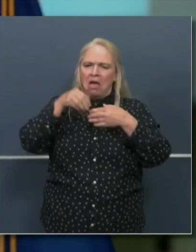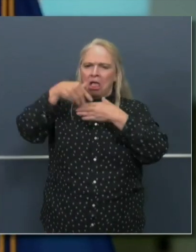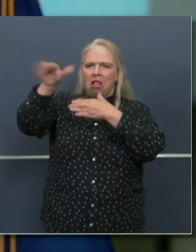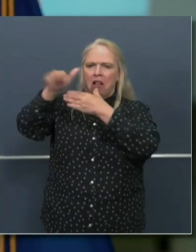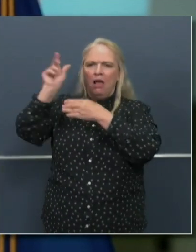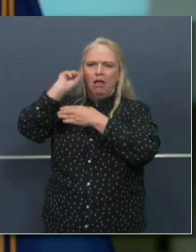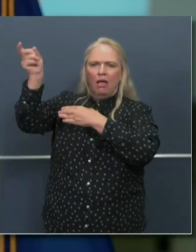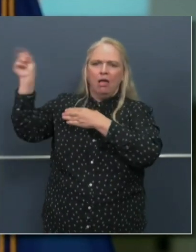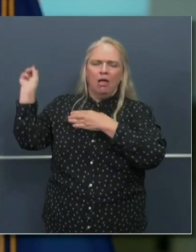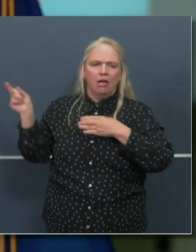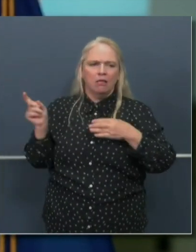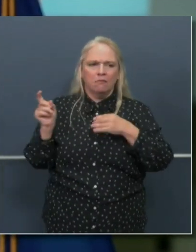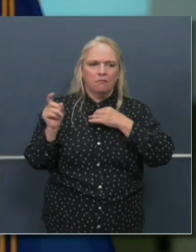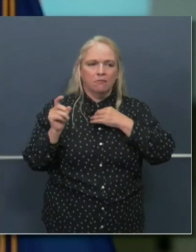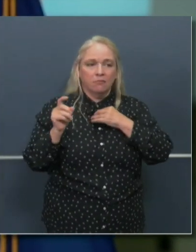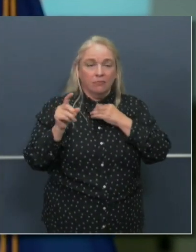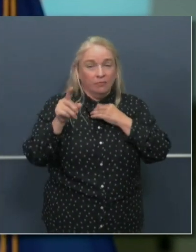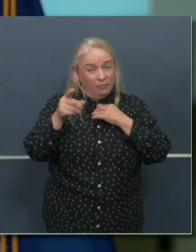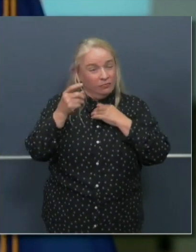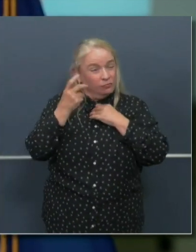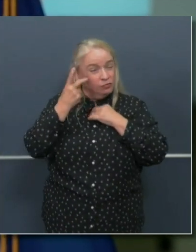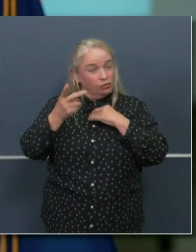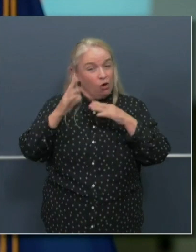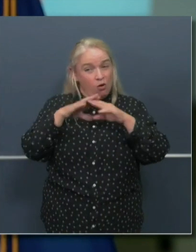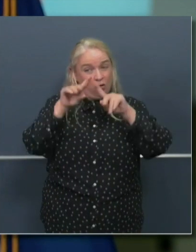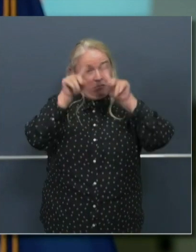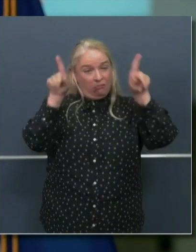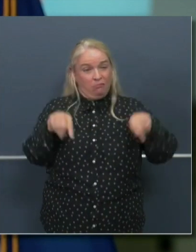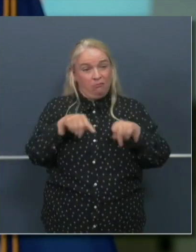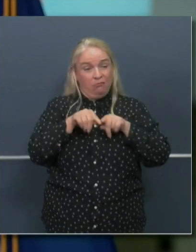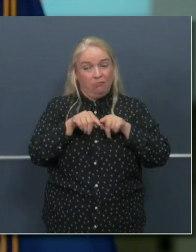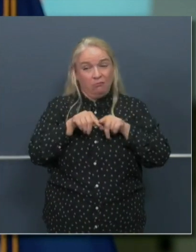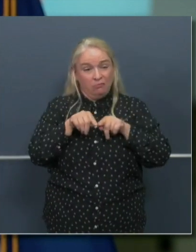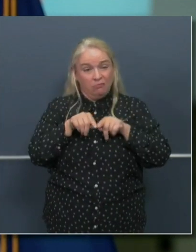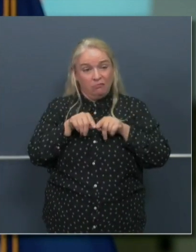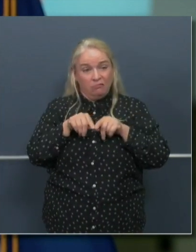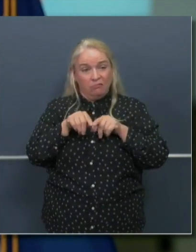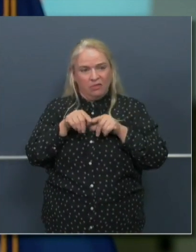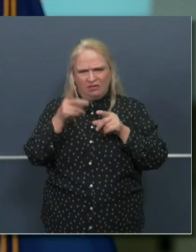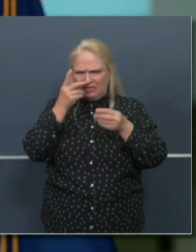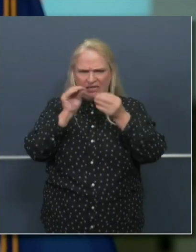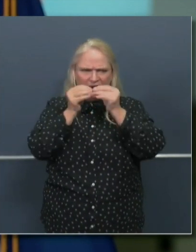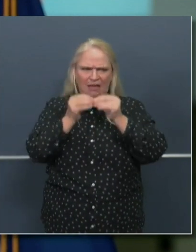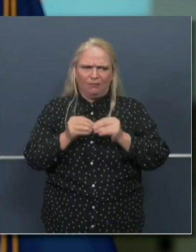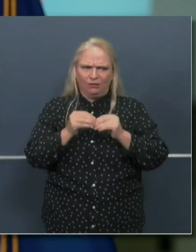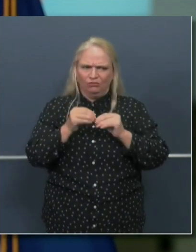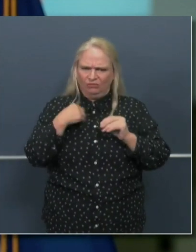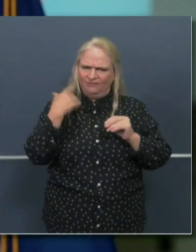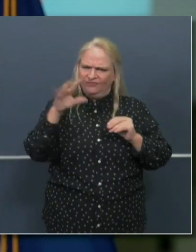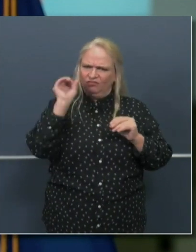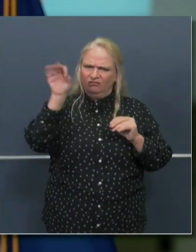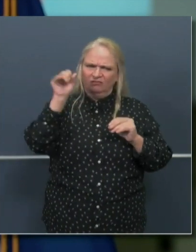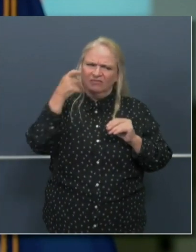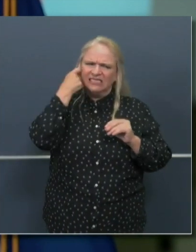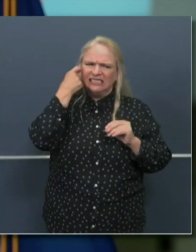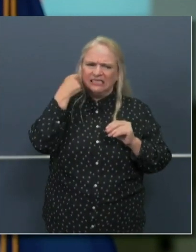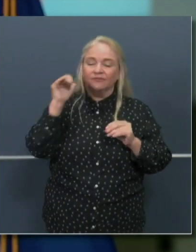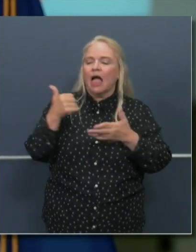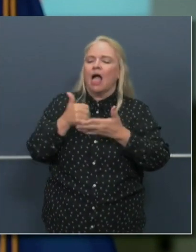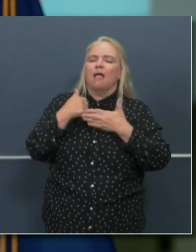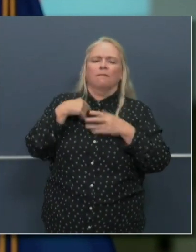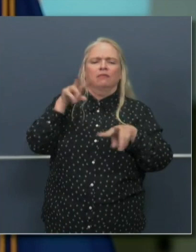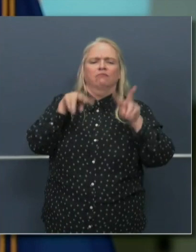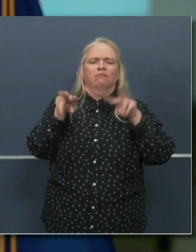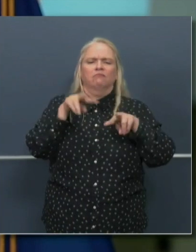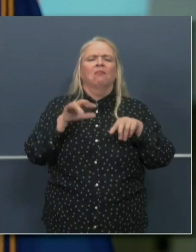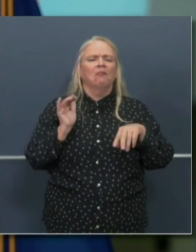slide, you'll see the threshold quite in numerical terms, quite in detailed terms, of the detailed list of